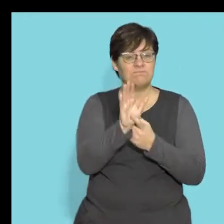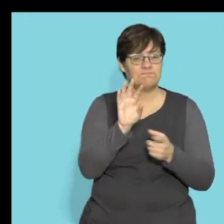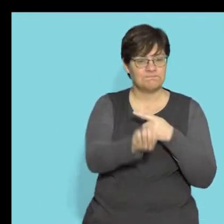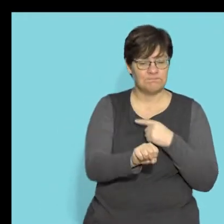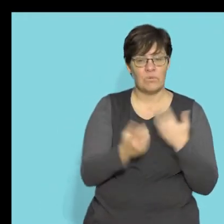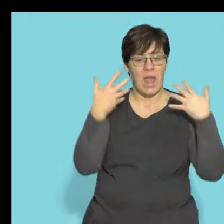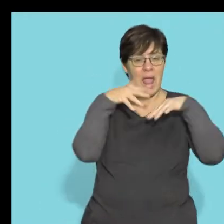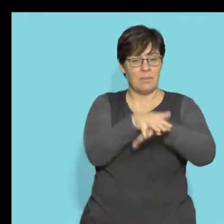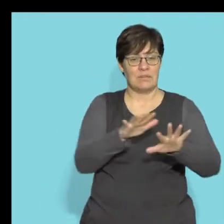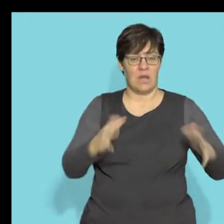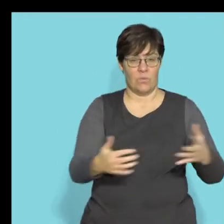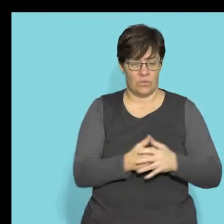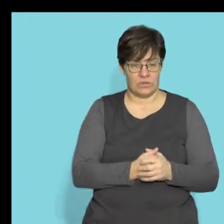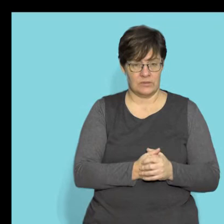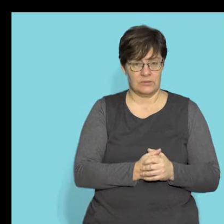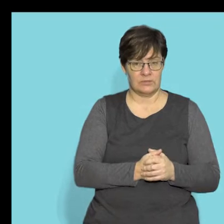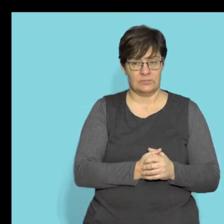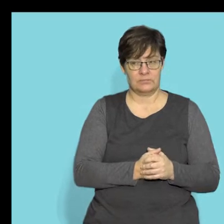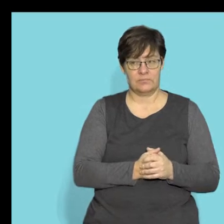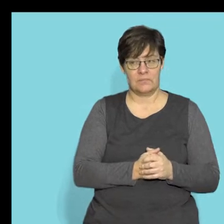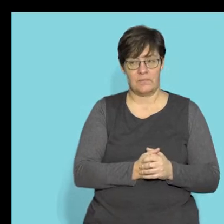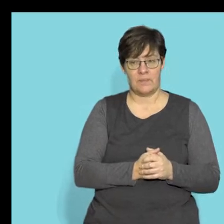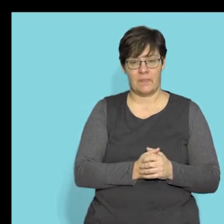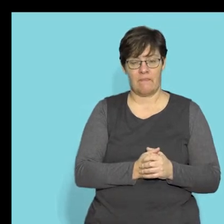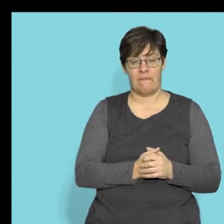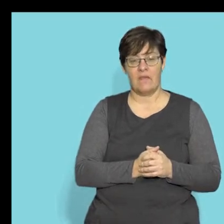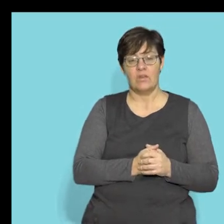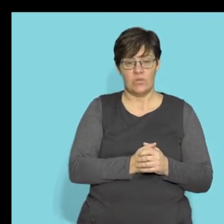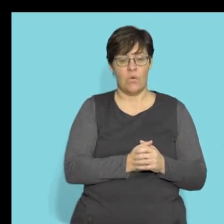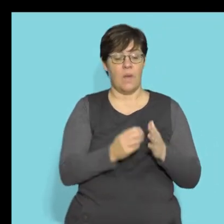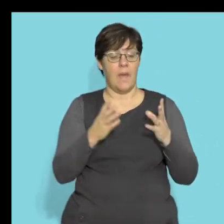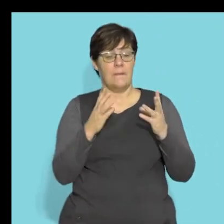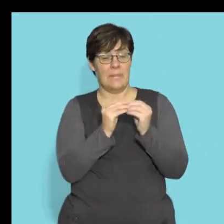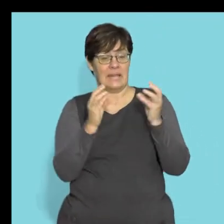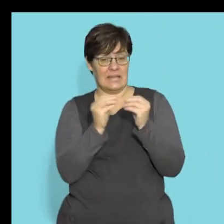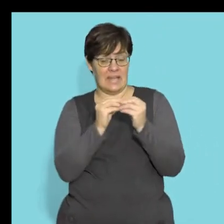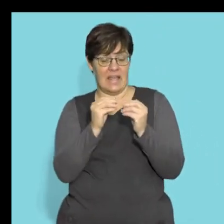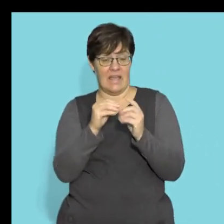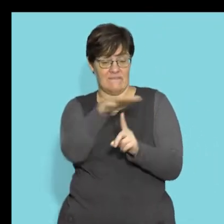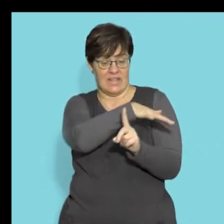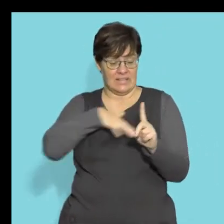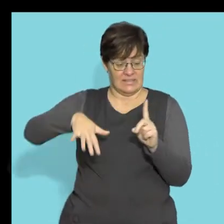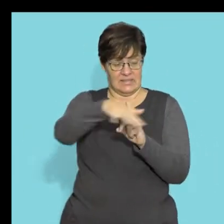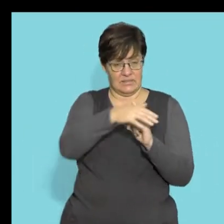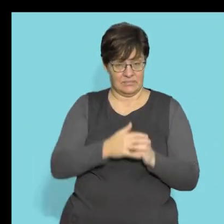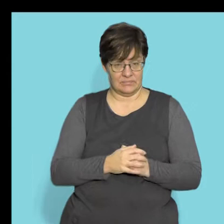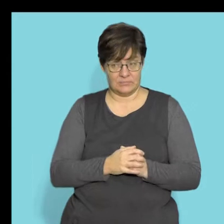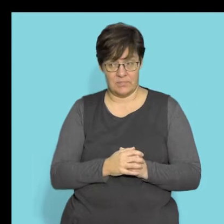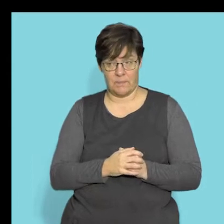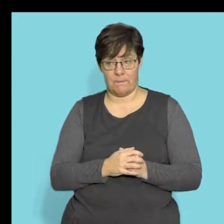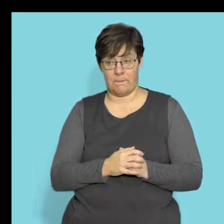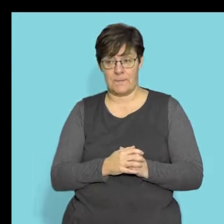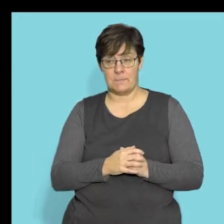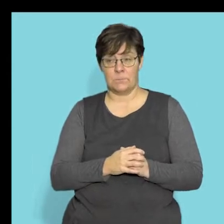We recognize now to implement this. We recognize here's the magnetic field, and you can